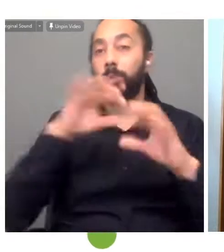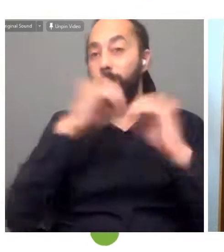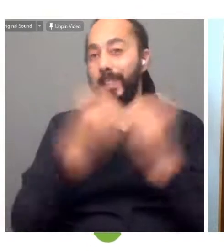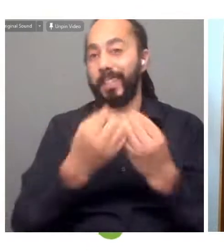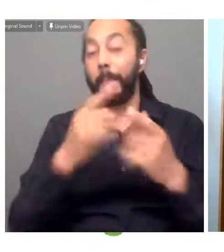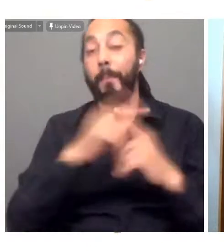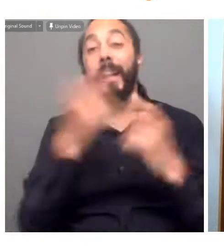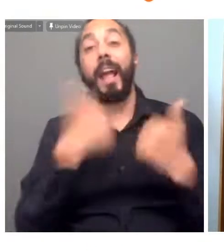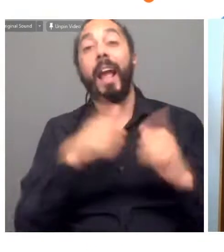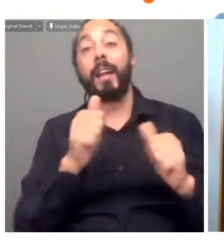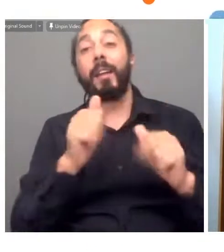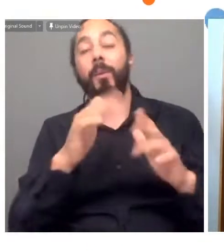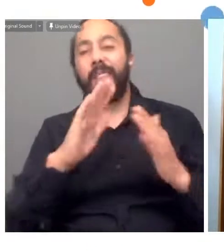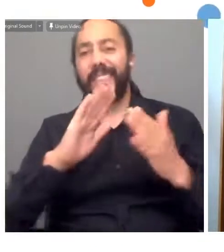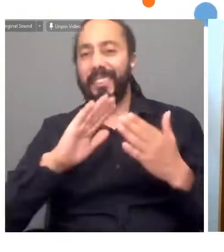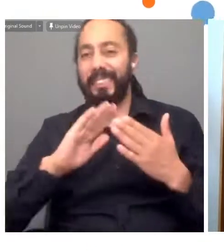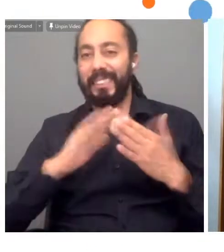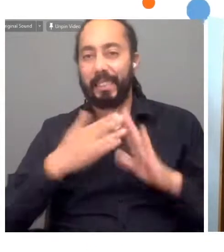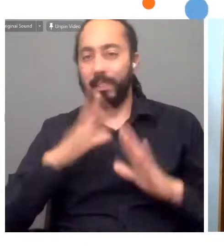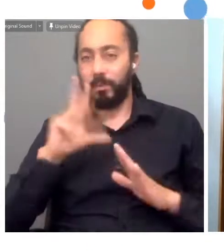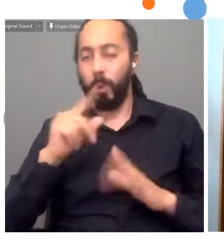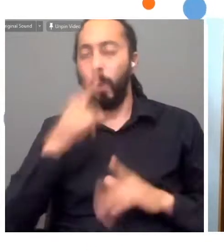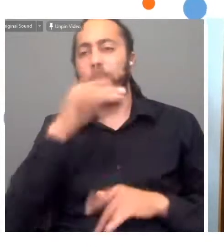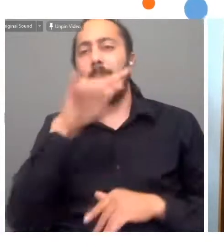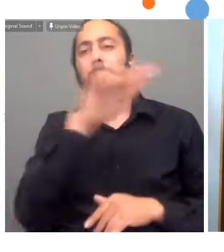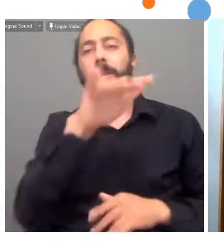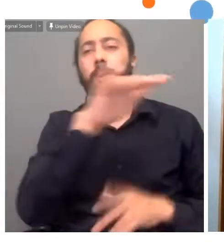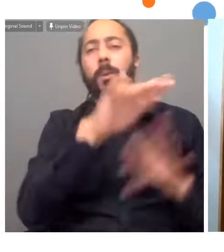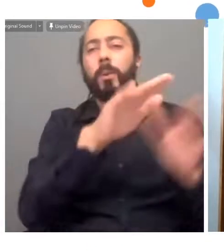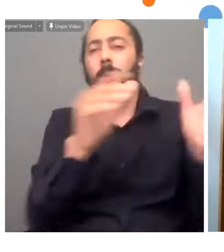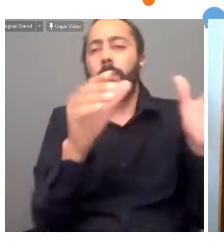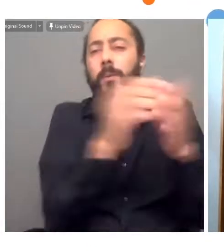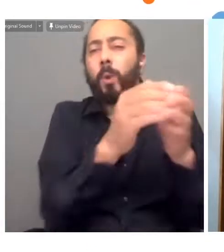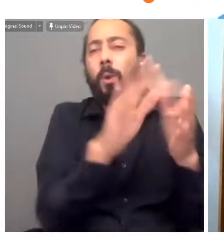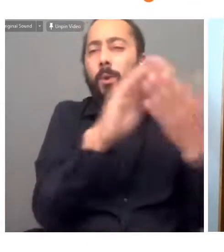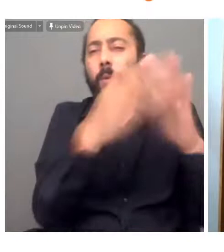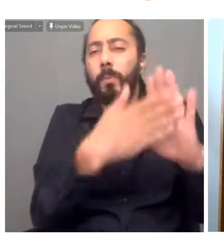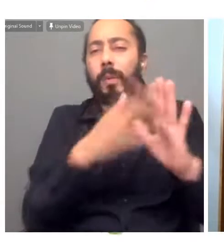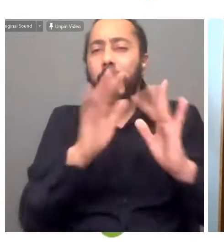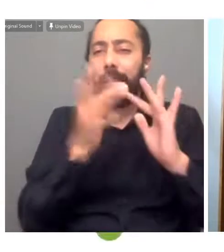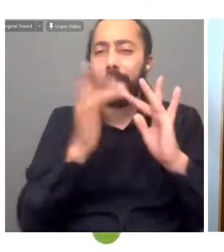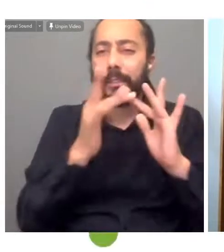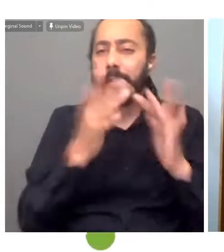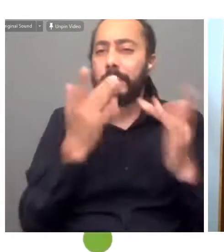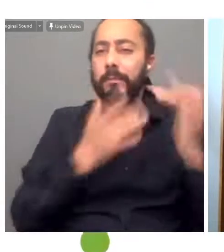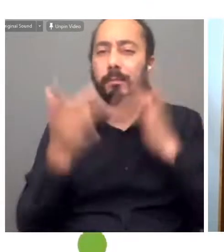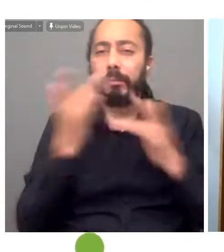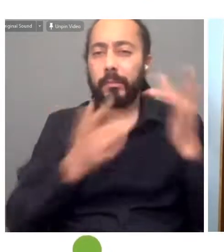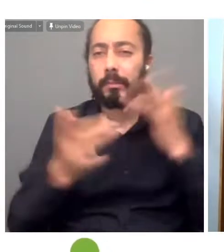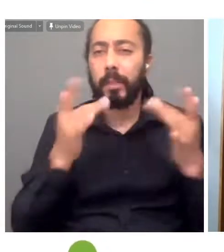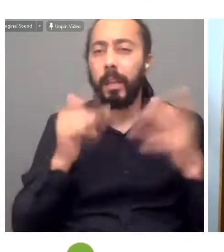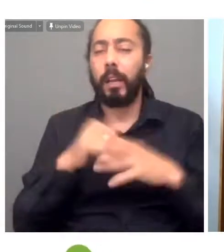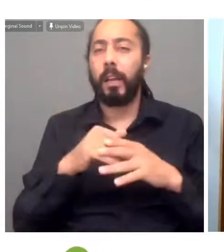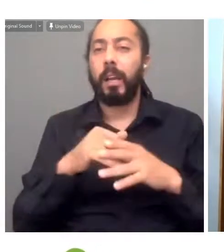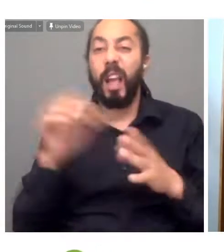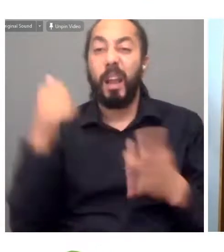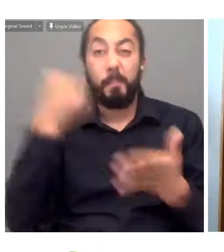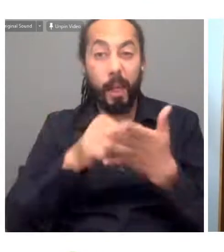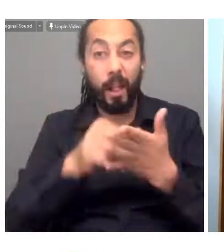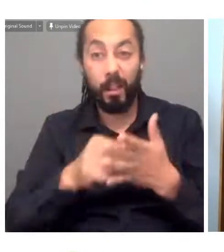limited access to internet and even the traditional mail. So we've started taking